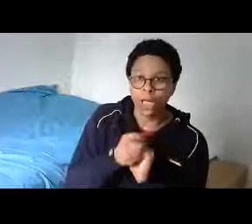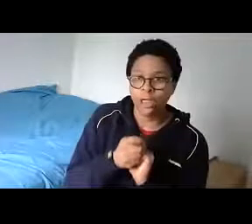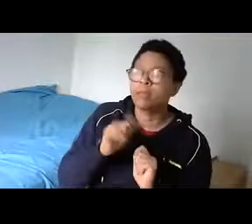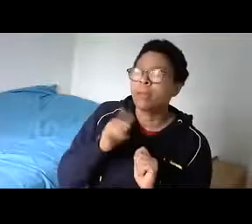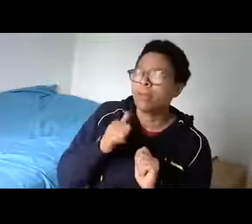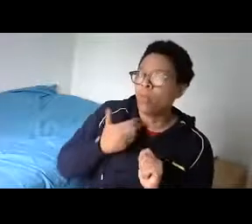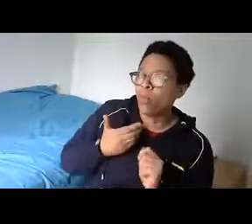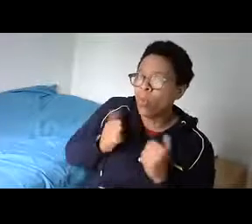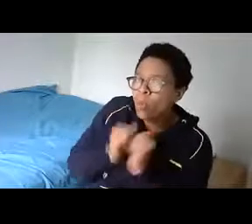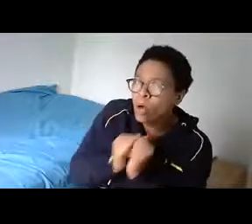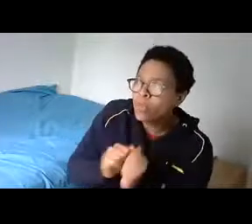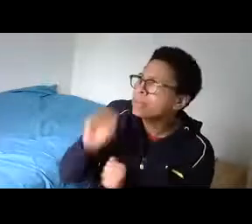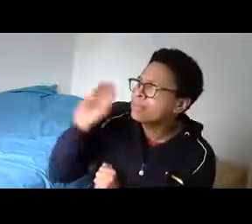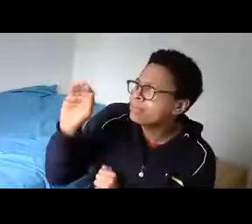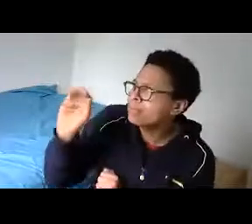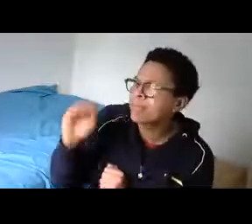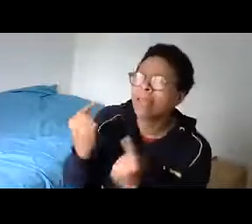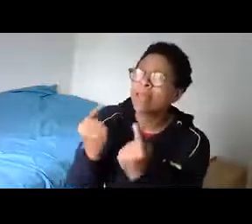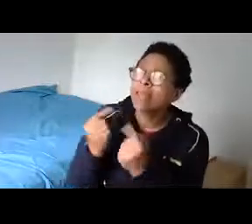a different way.